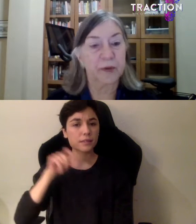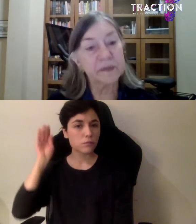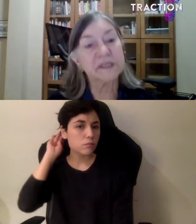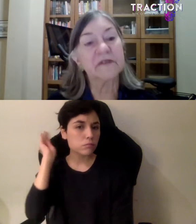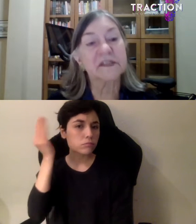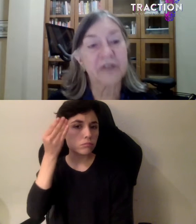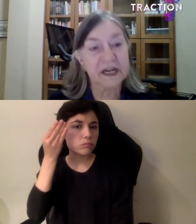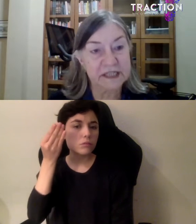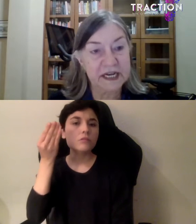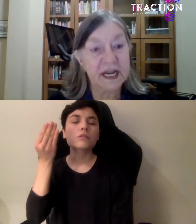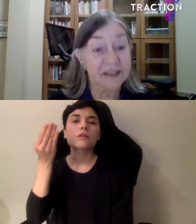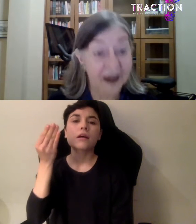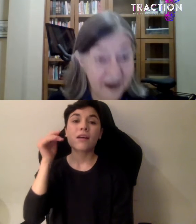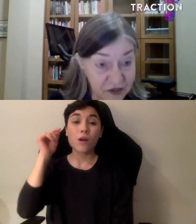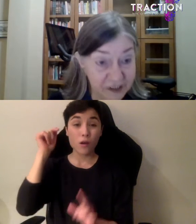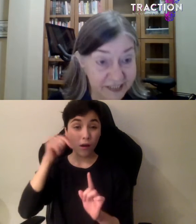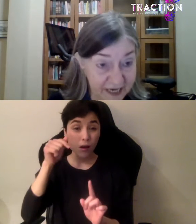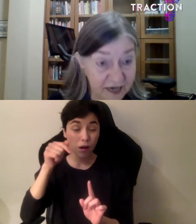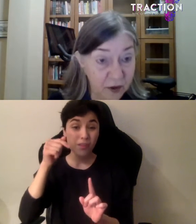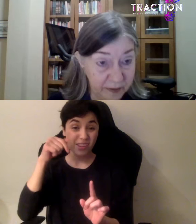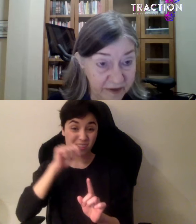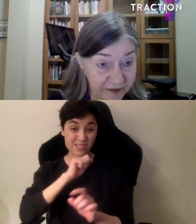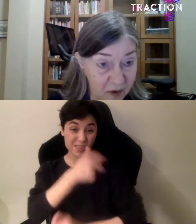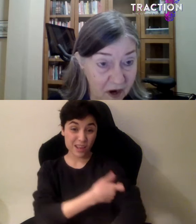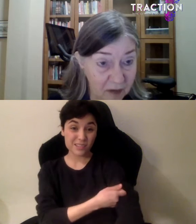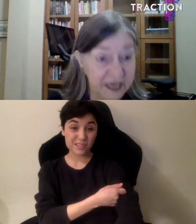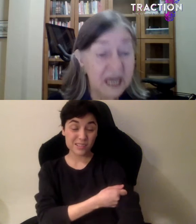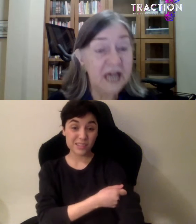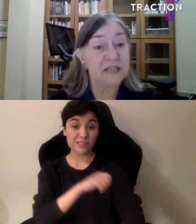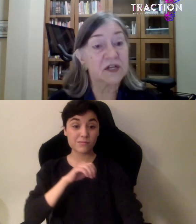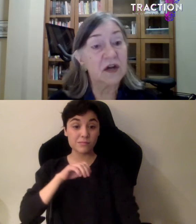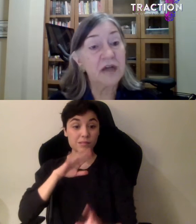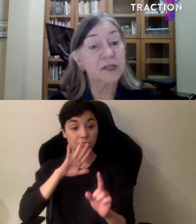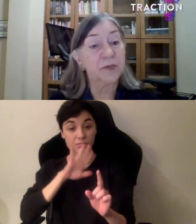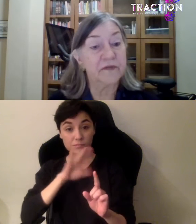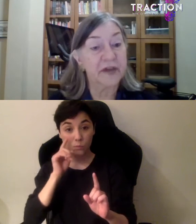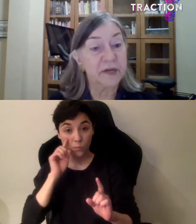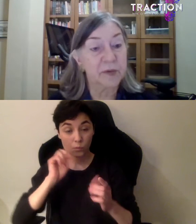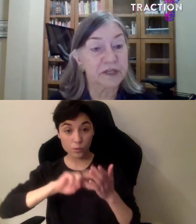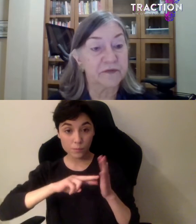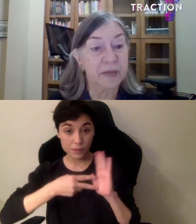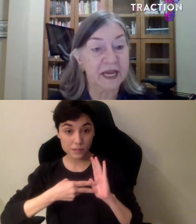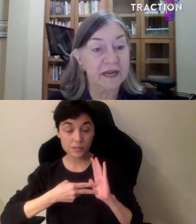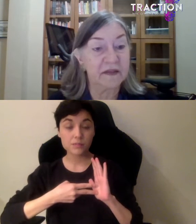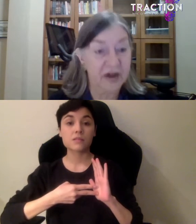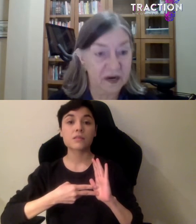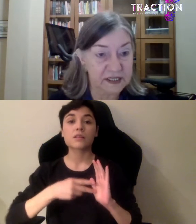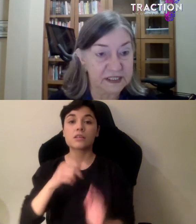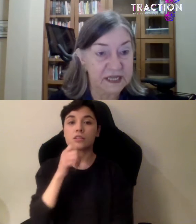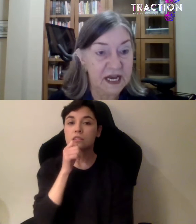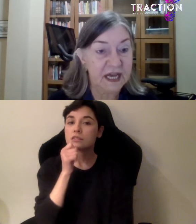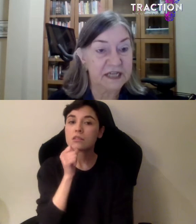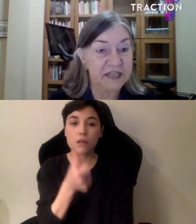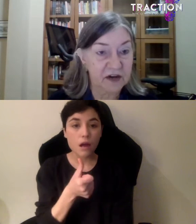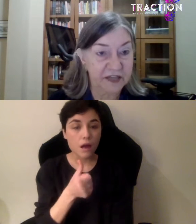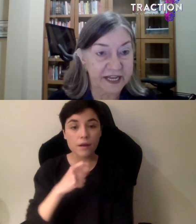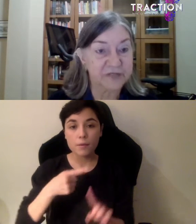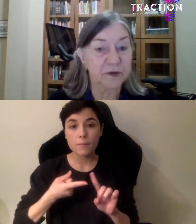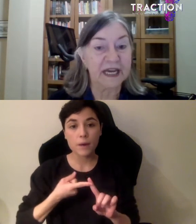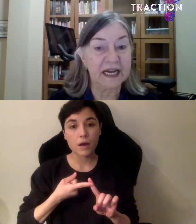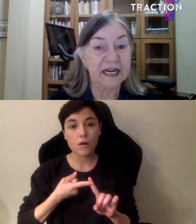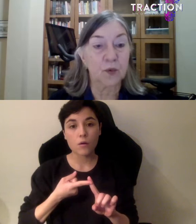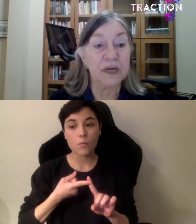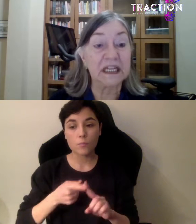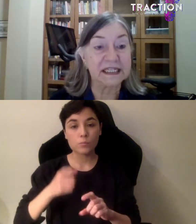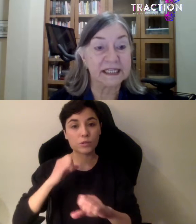that the purpose of this vaccine, as I understand it, correct me if I'm wrong, but is not to prevent a person from getting the virus entirely.